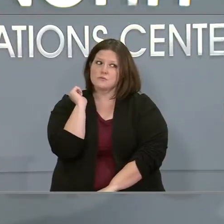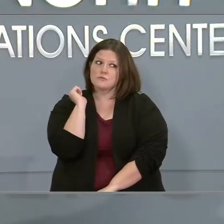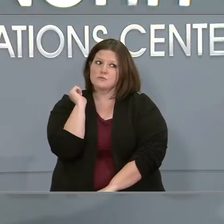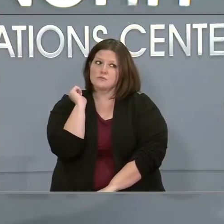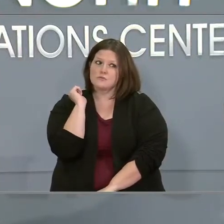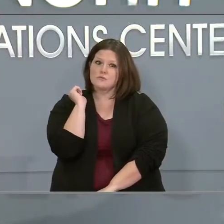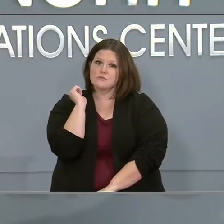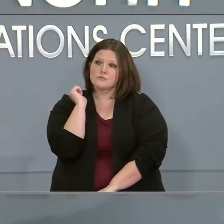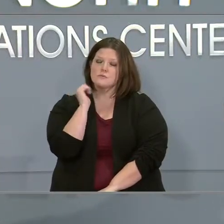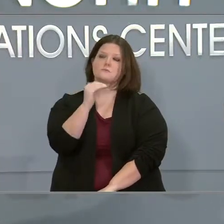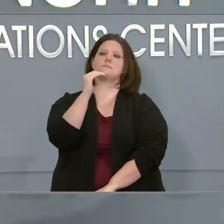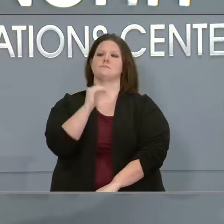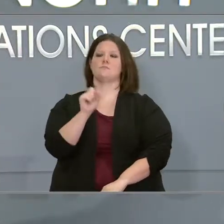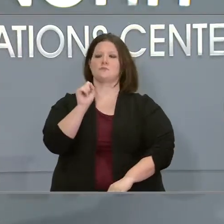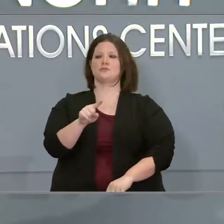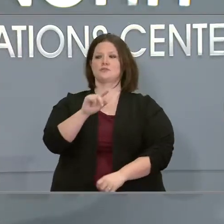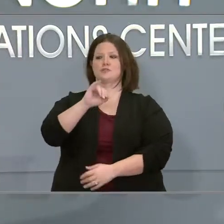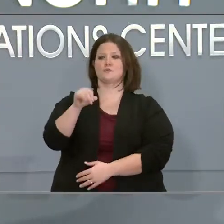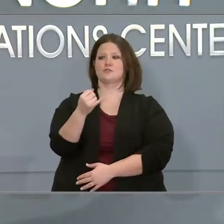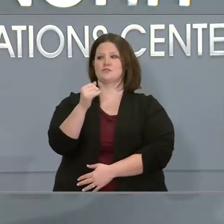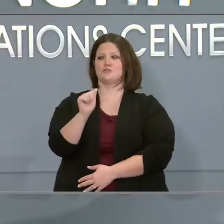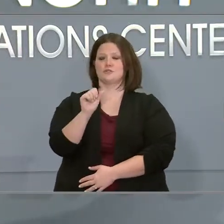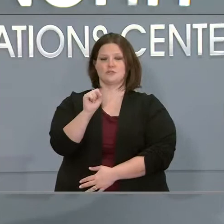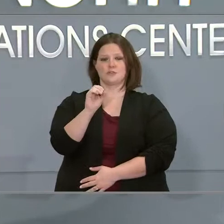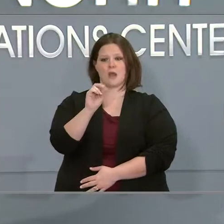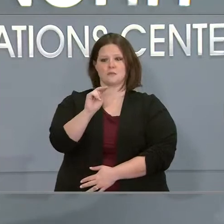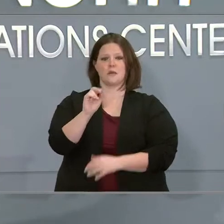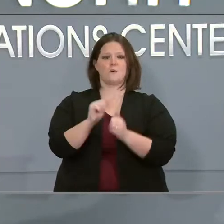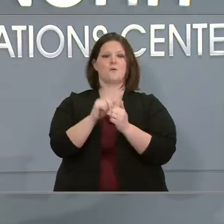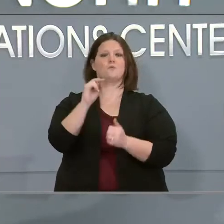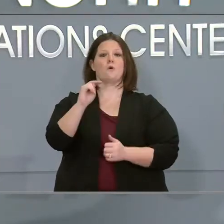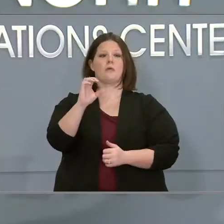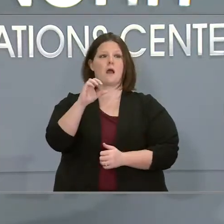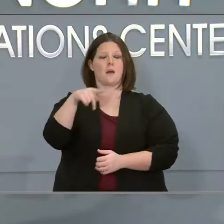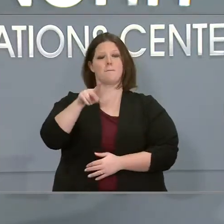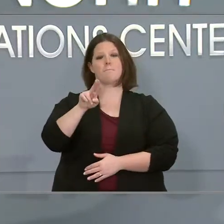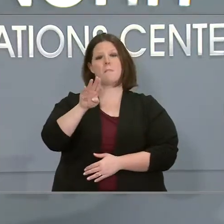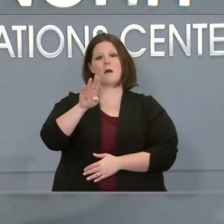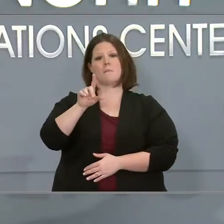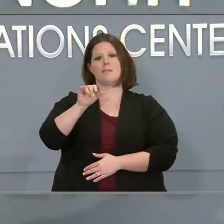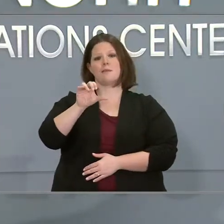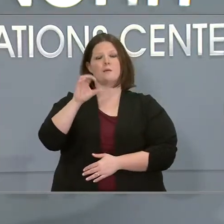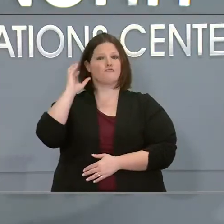Our next question is from Jason DeBruin with North Carolina Public Radio.